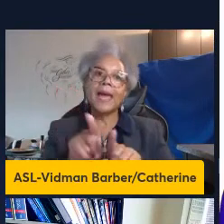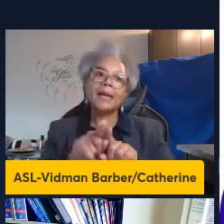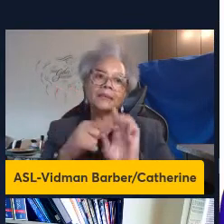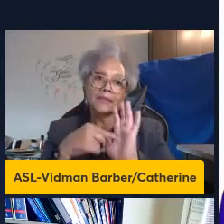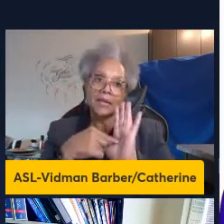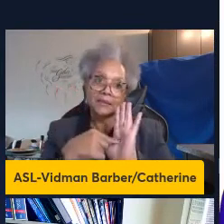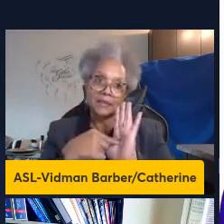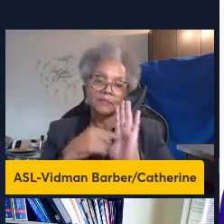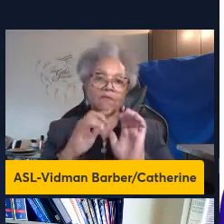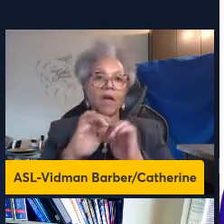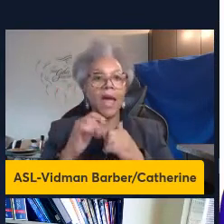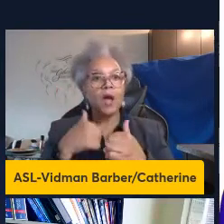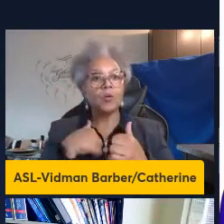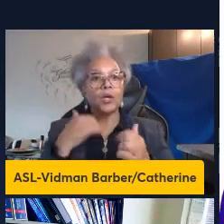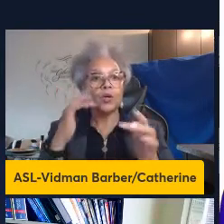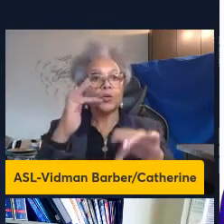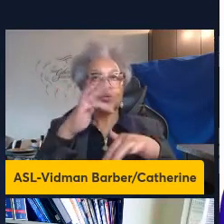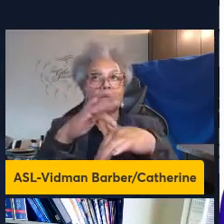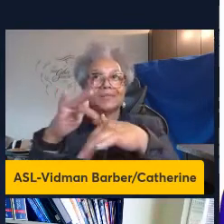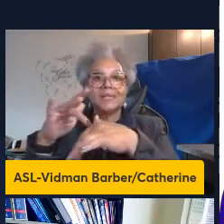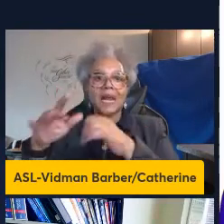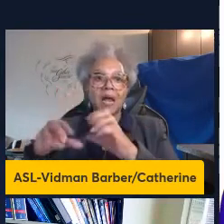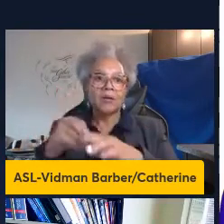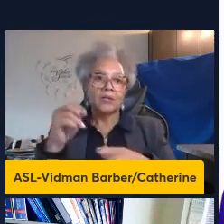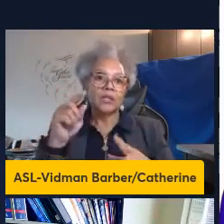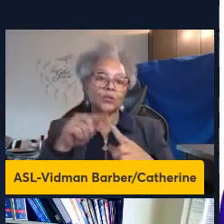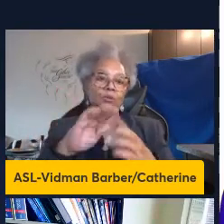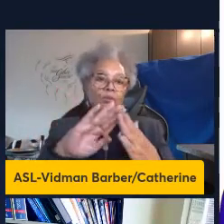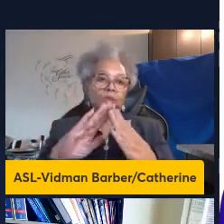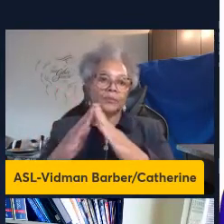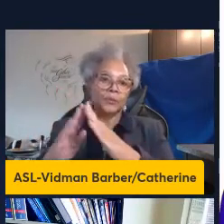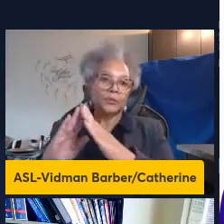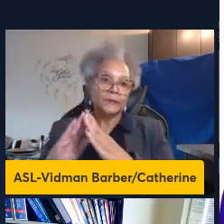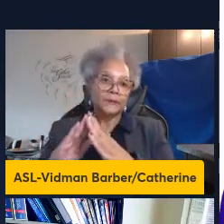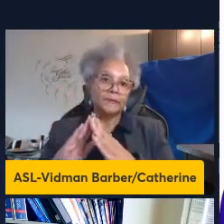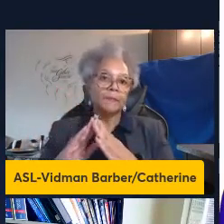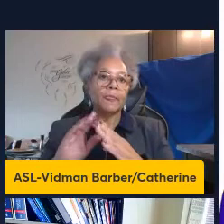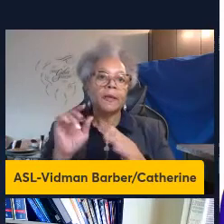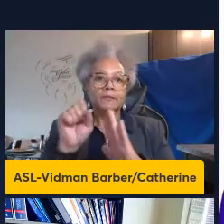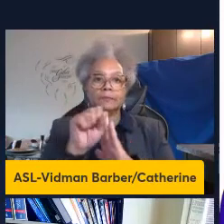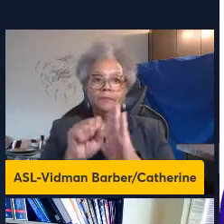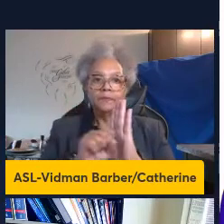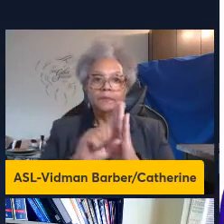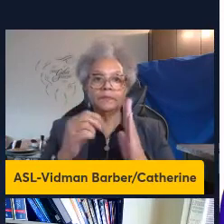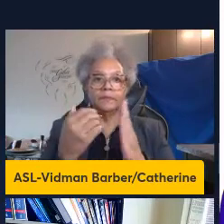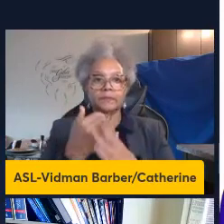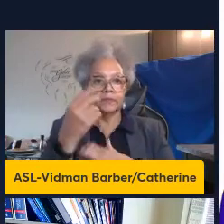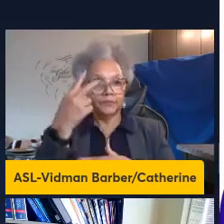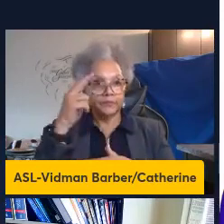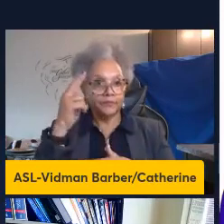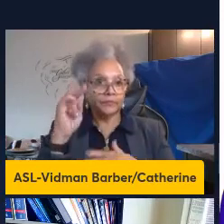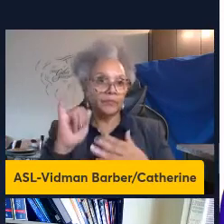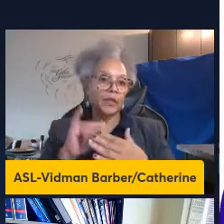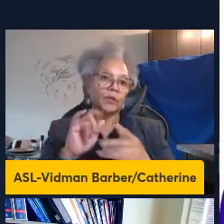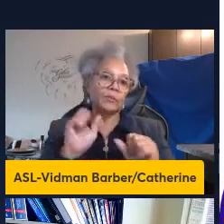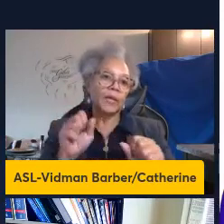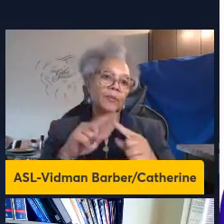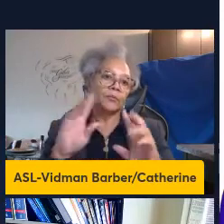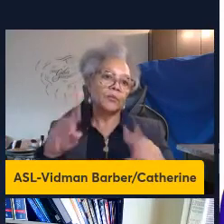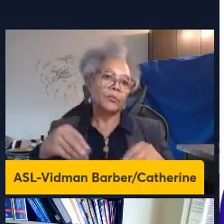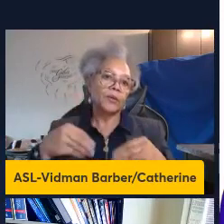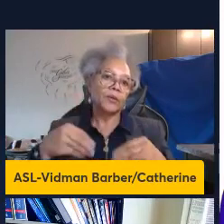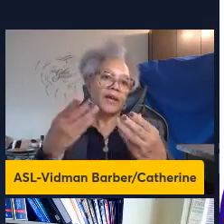for how we are reaching out into communities in the state of New Mexico to be able to provide access